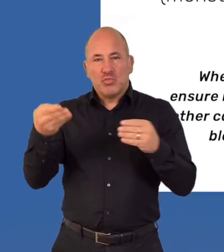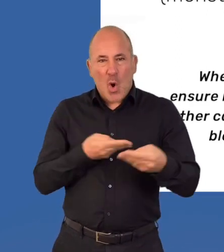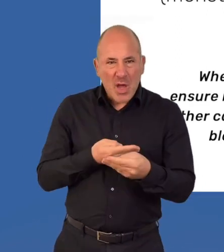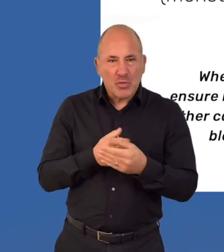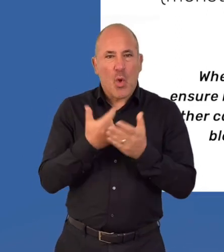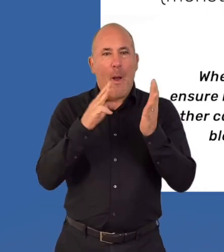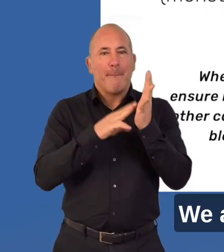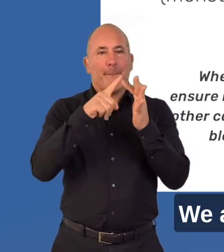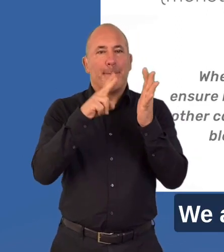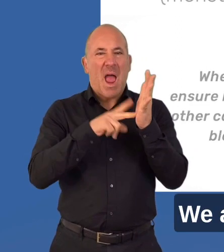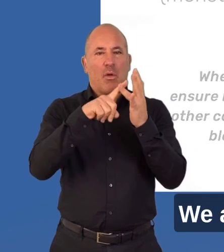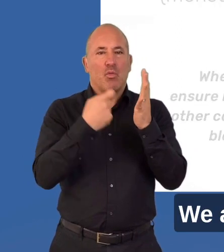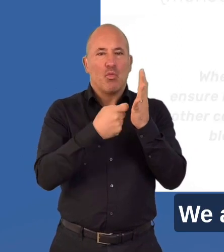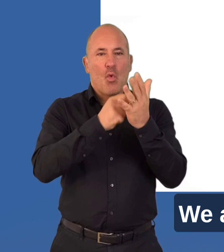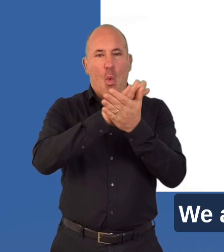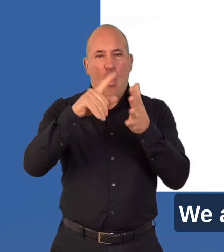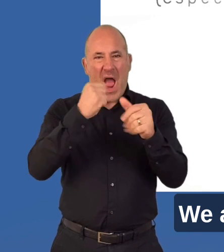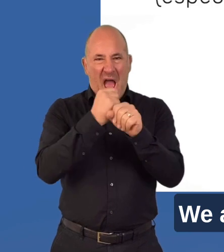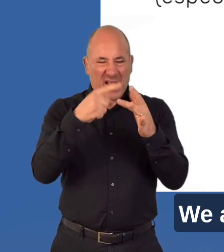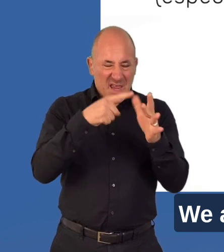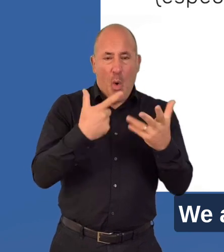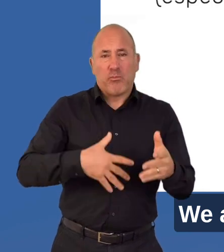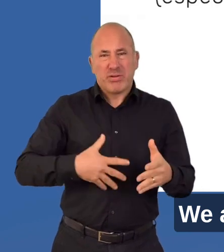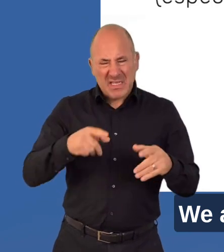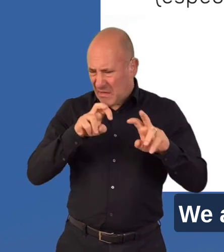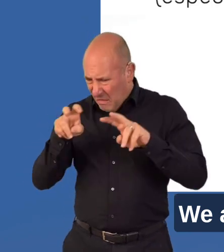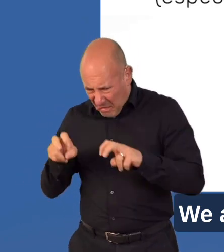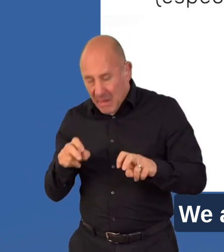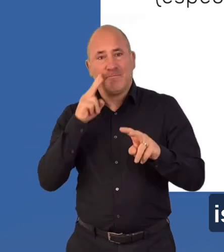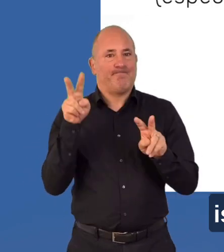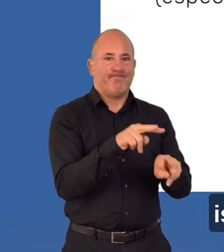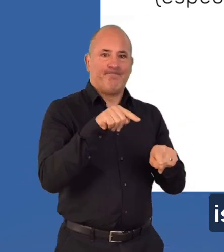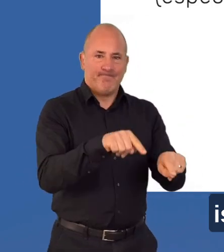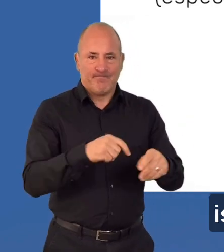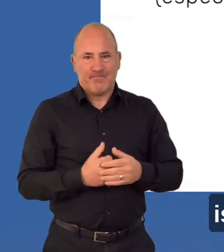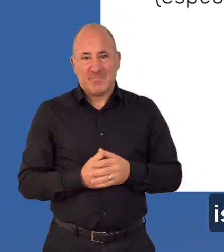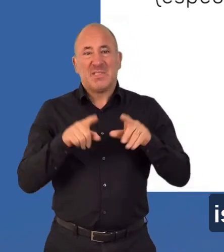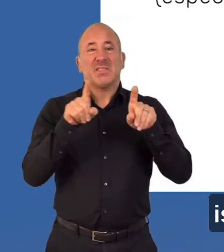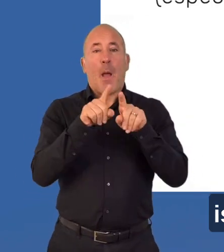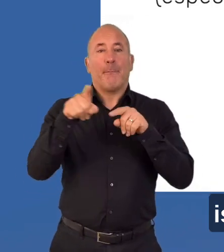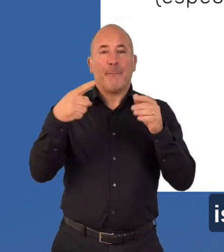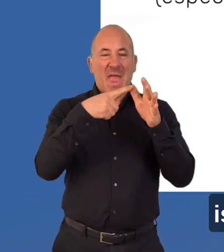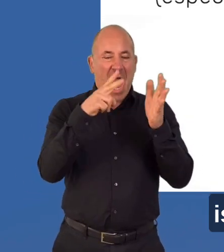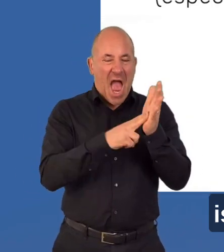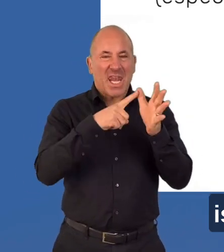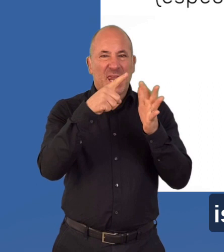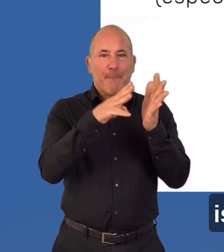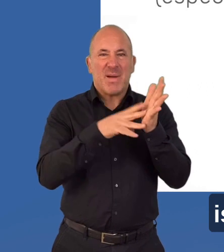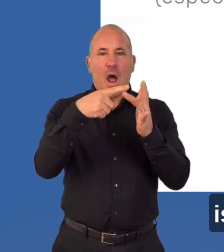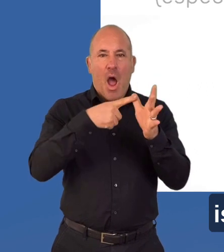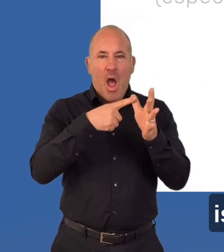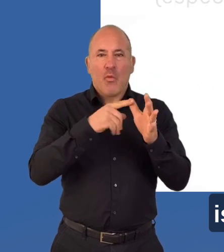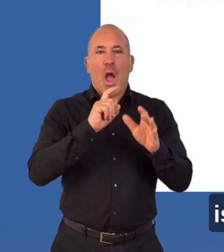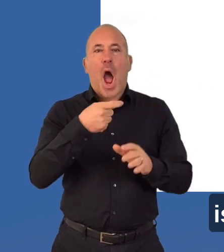pregnancy. We also include anemia without iron deficiency, which is unexplained, especially in those 60